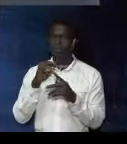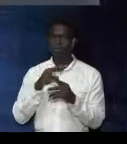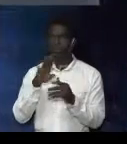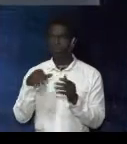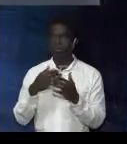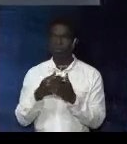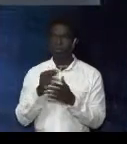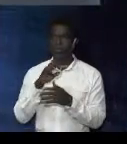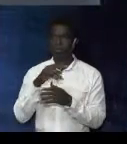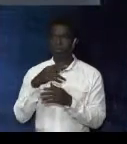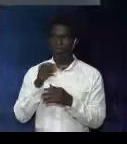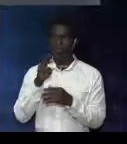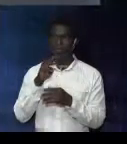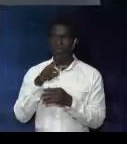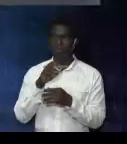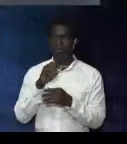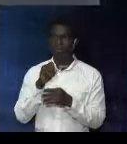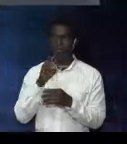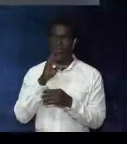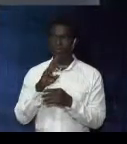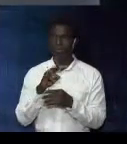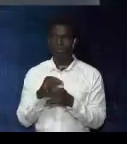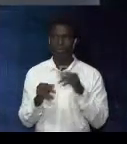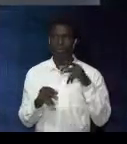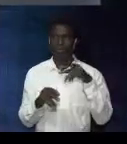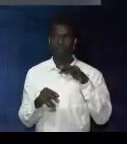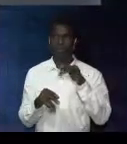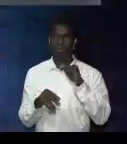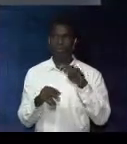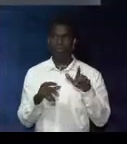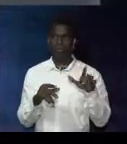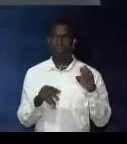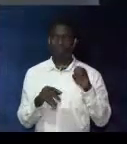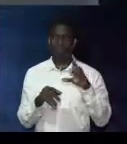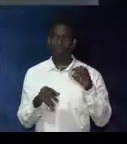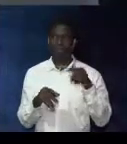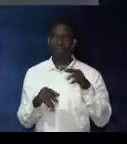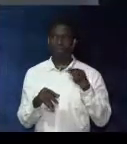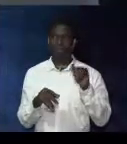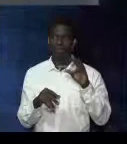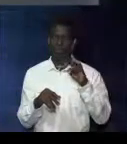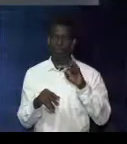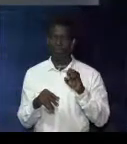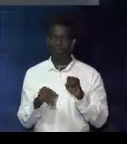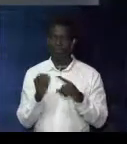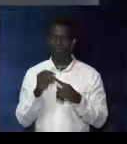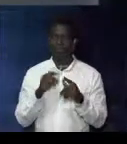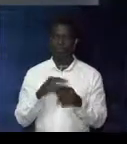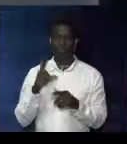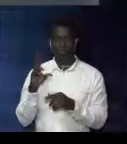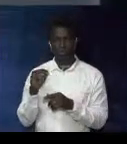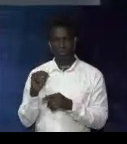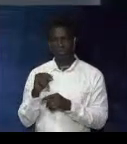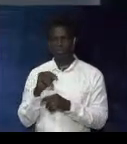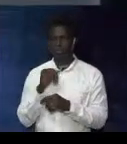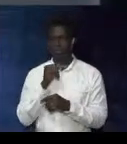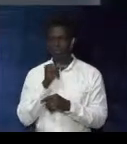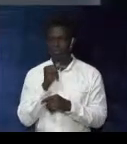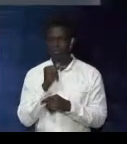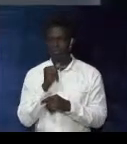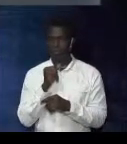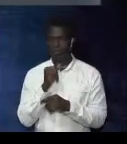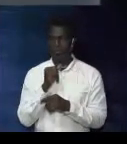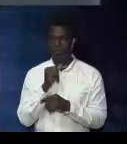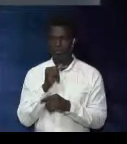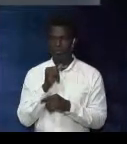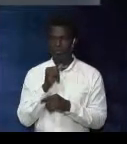parallelograms. That one is easy. Is it that all parallelograms are rhombuses, or all rhombuses are parallelograms, or none of these statements is correct?